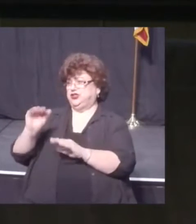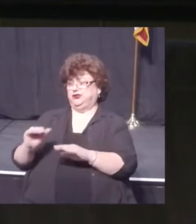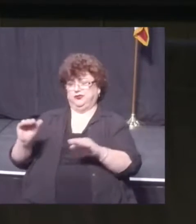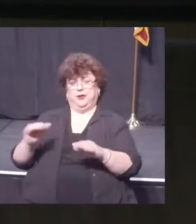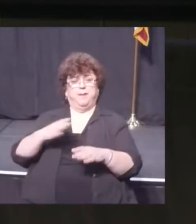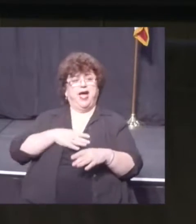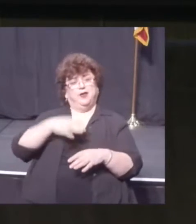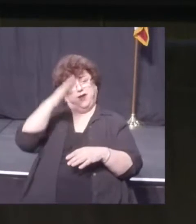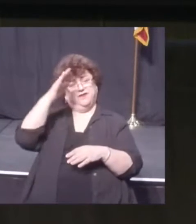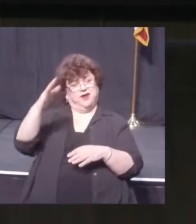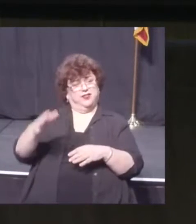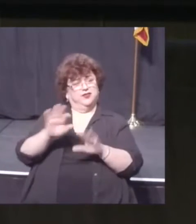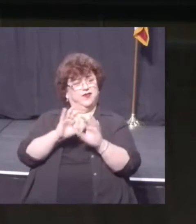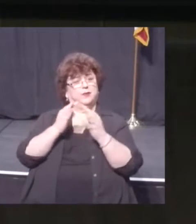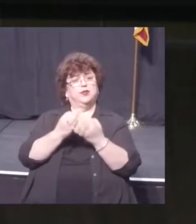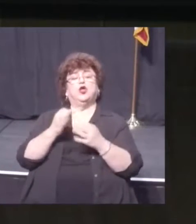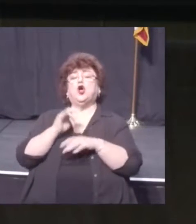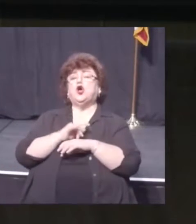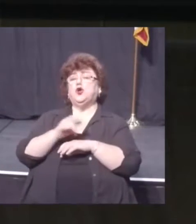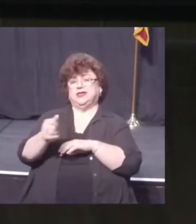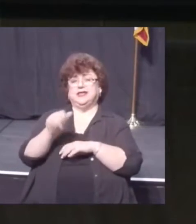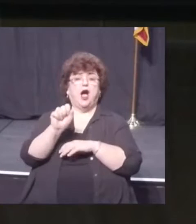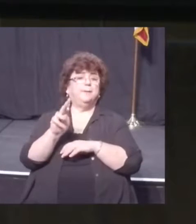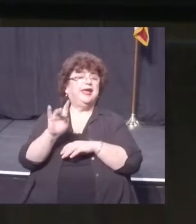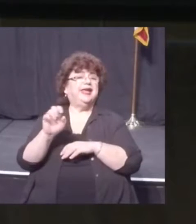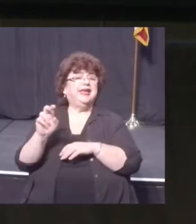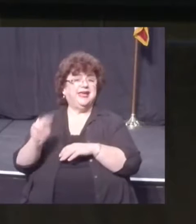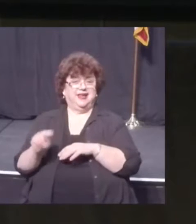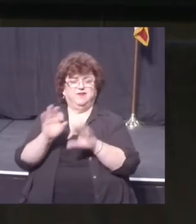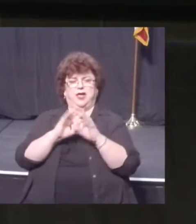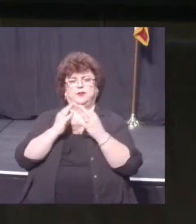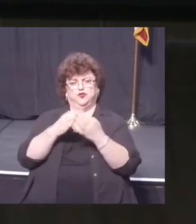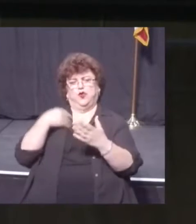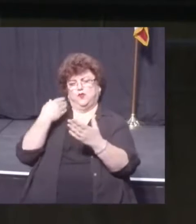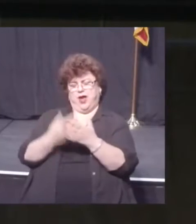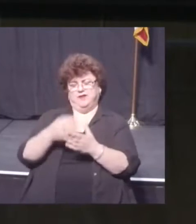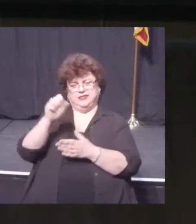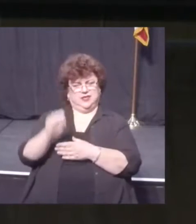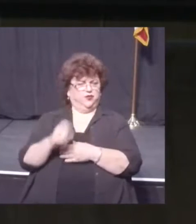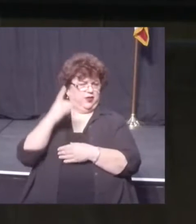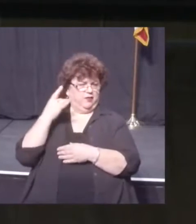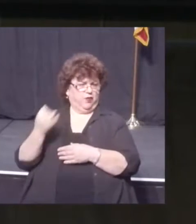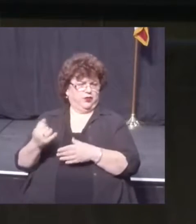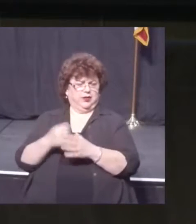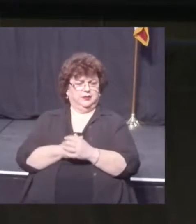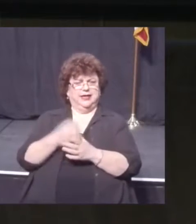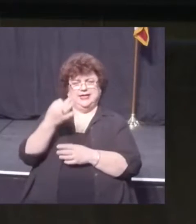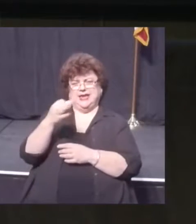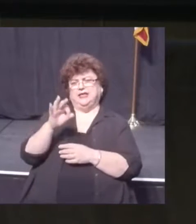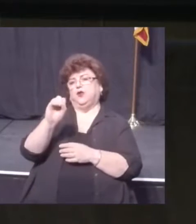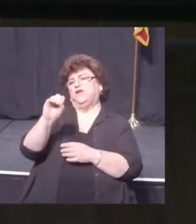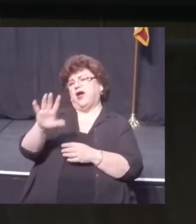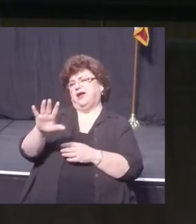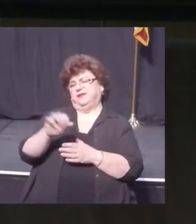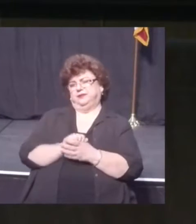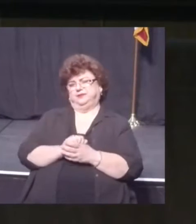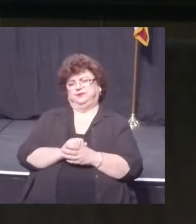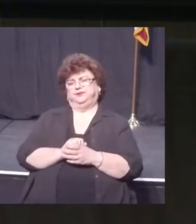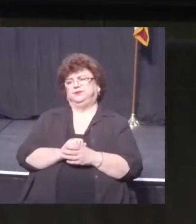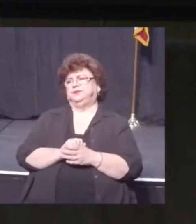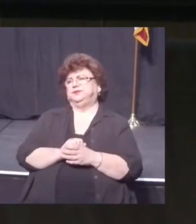grandfather's family was among the earliest Armenian families to arrive in Southern California in